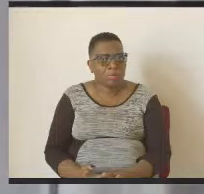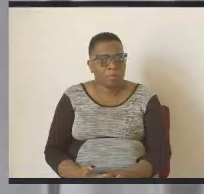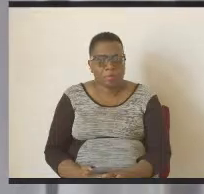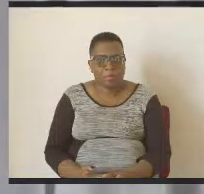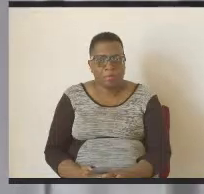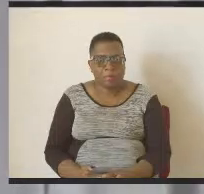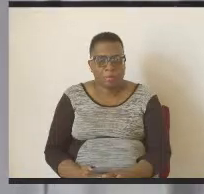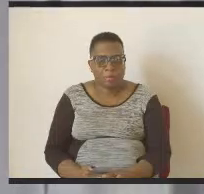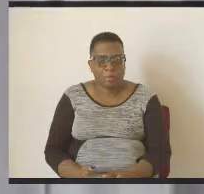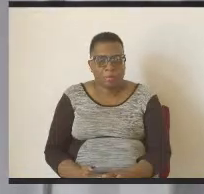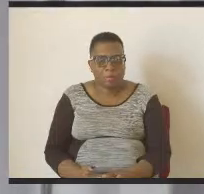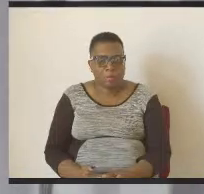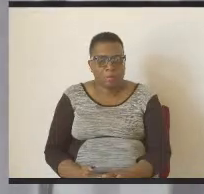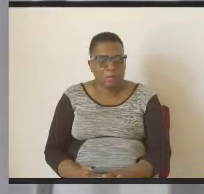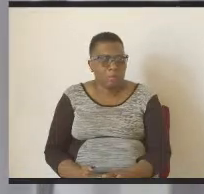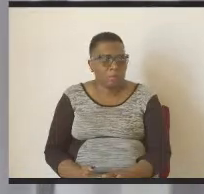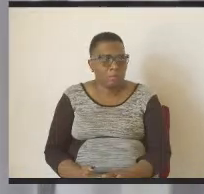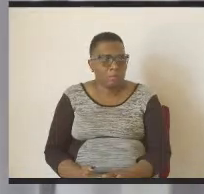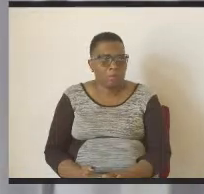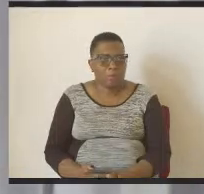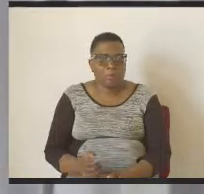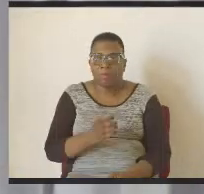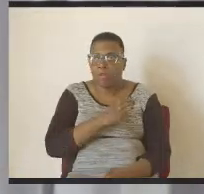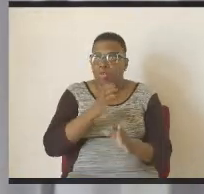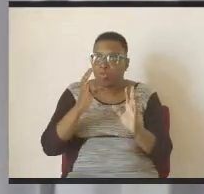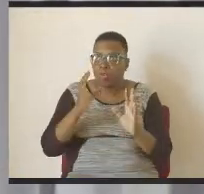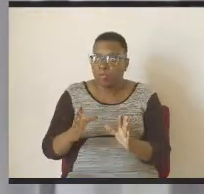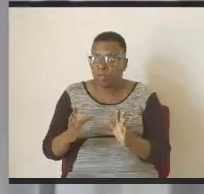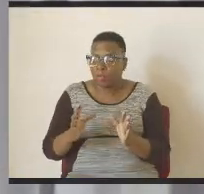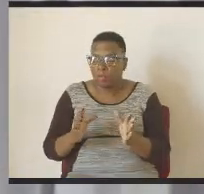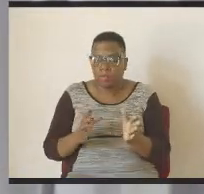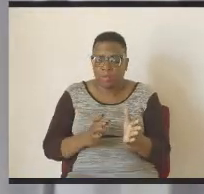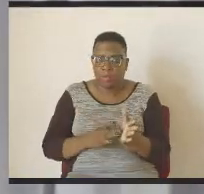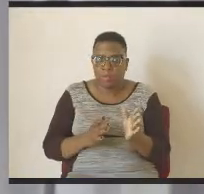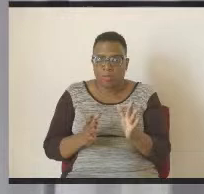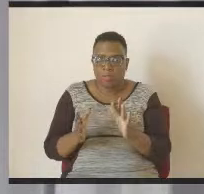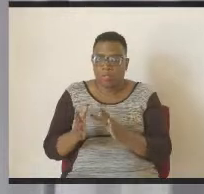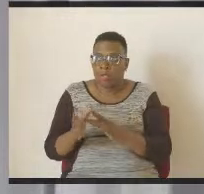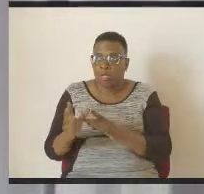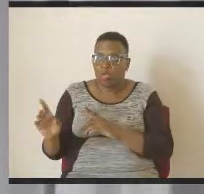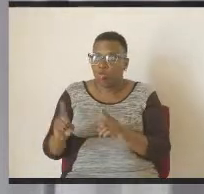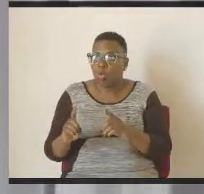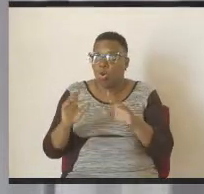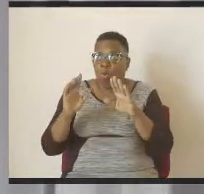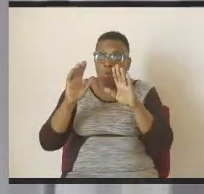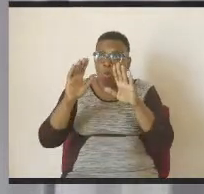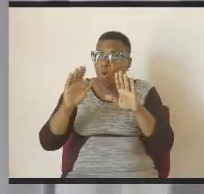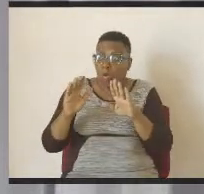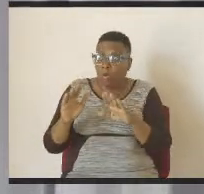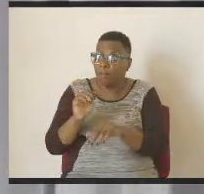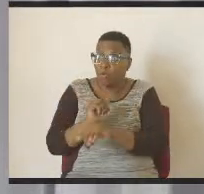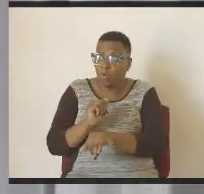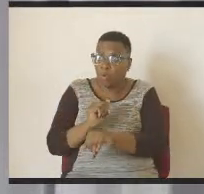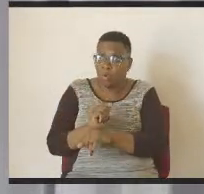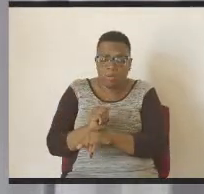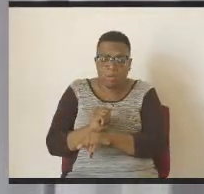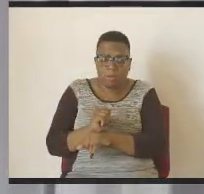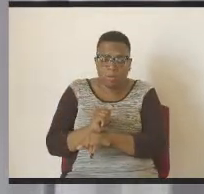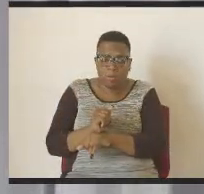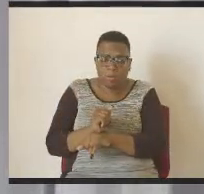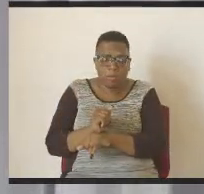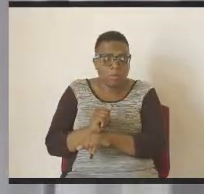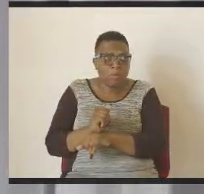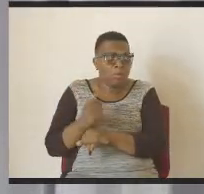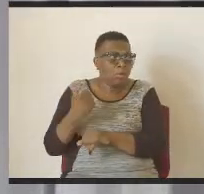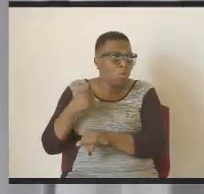You know, believers, Jesus did a wonderful work. I mean, we are bursting